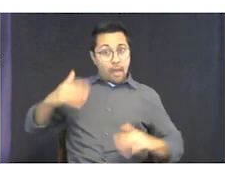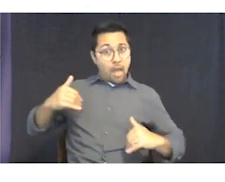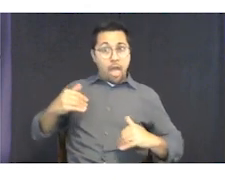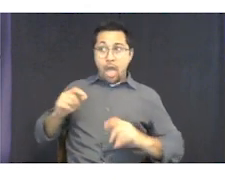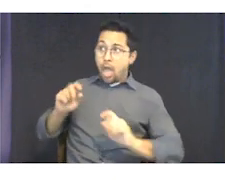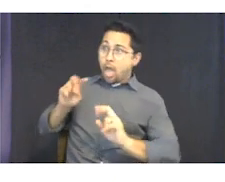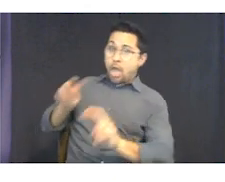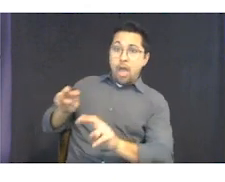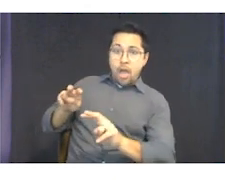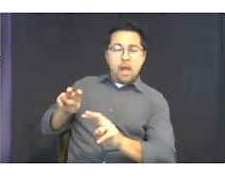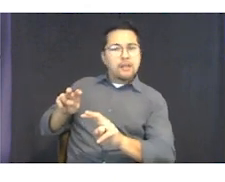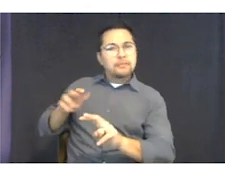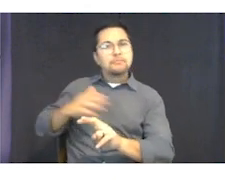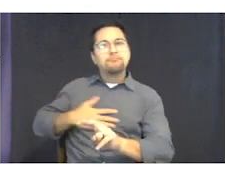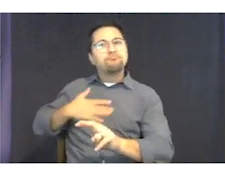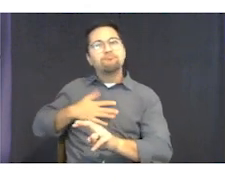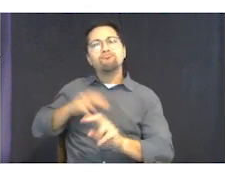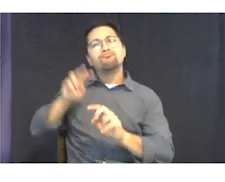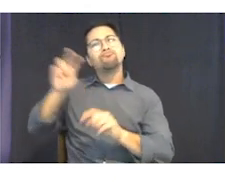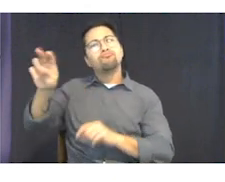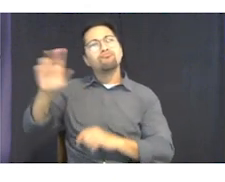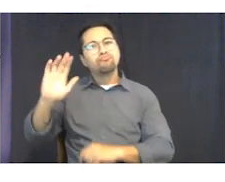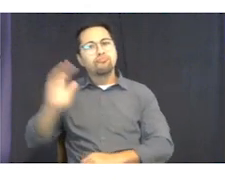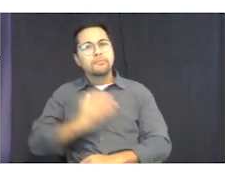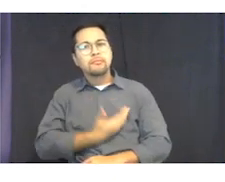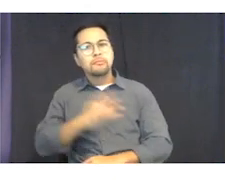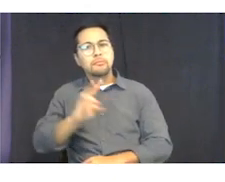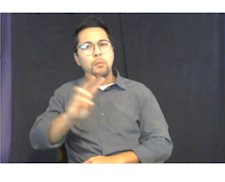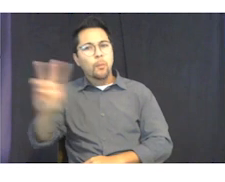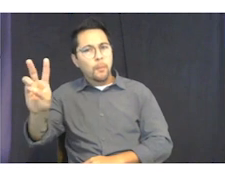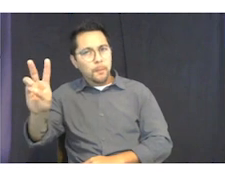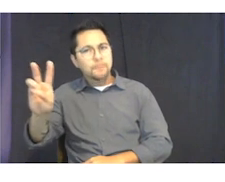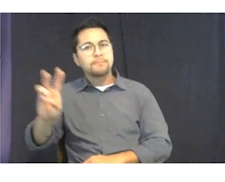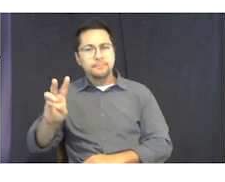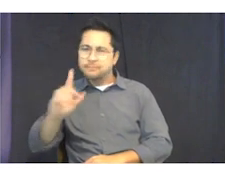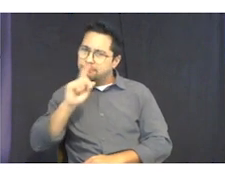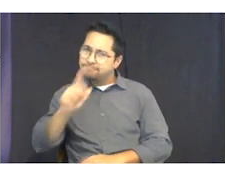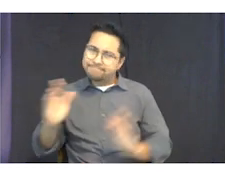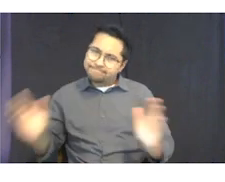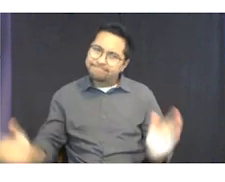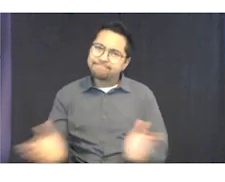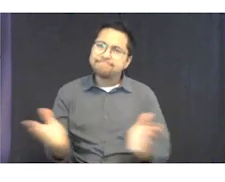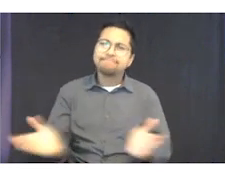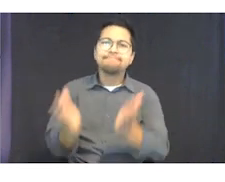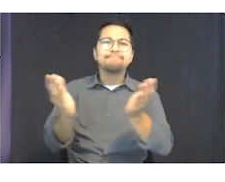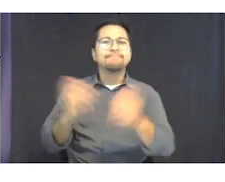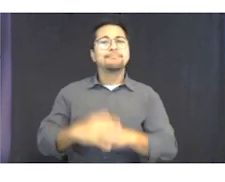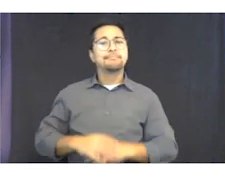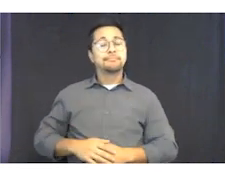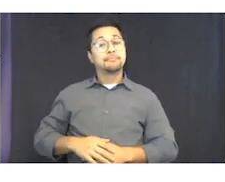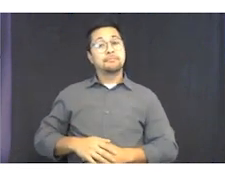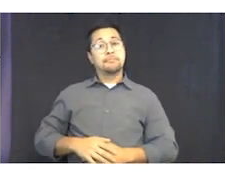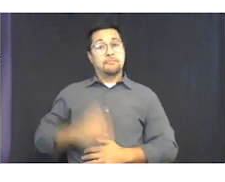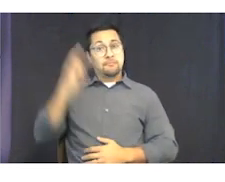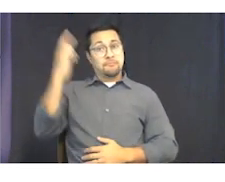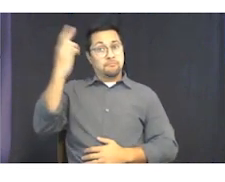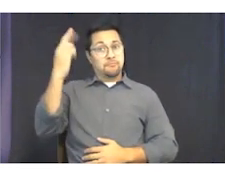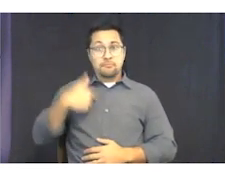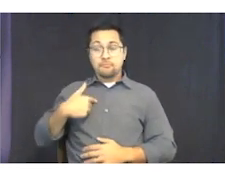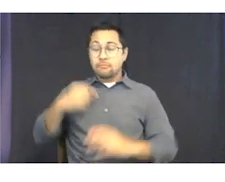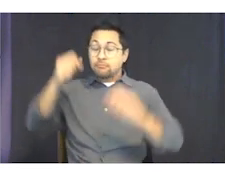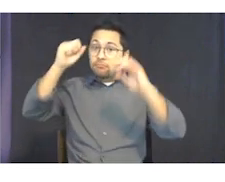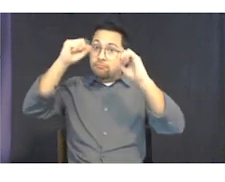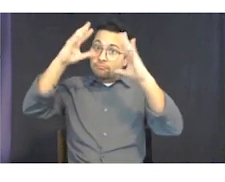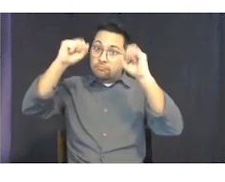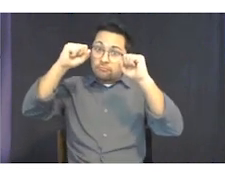our website for that information, I encourage you to do so. There has been a phenomenal